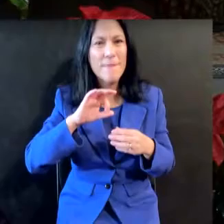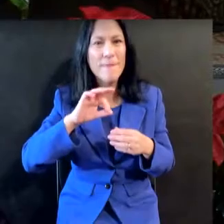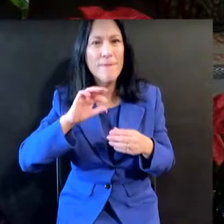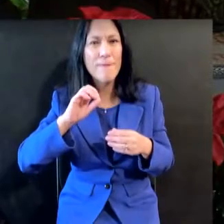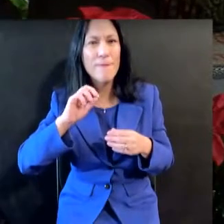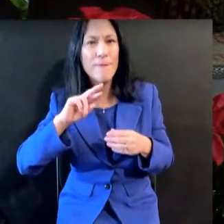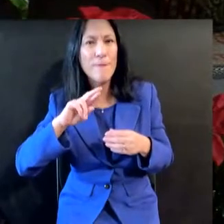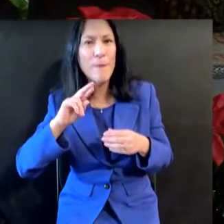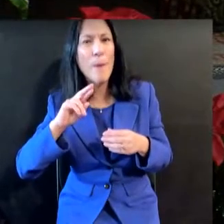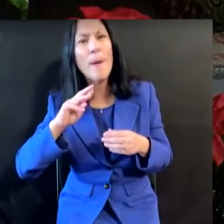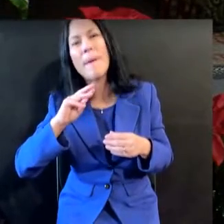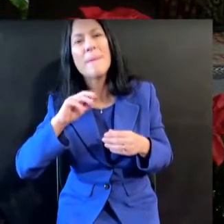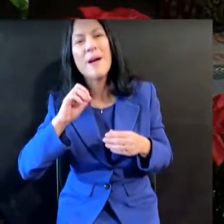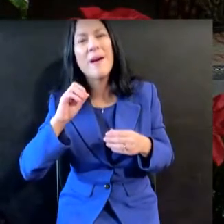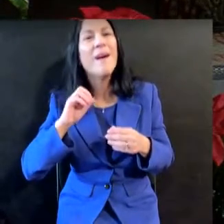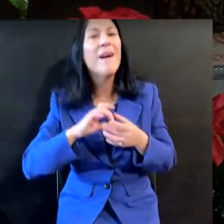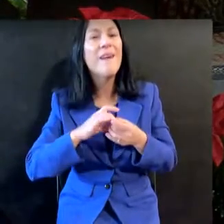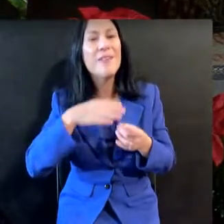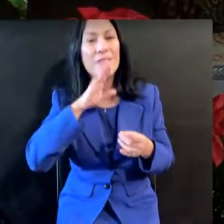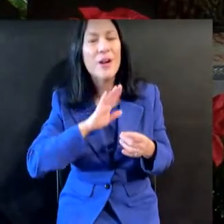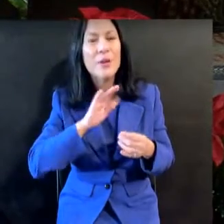God.